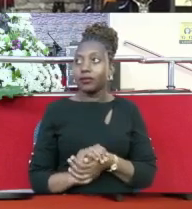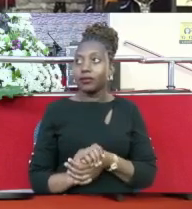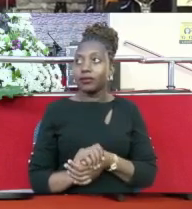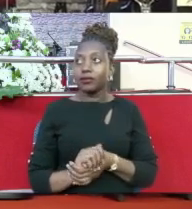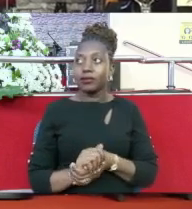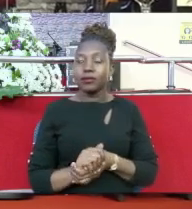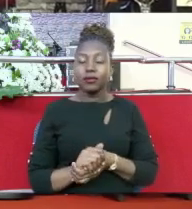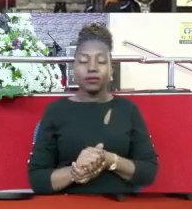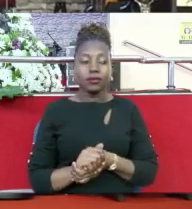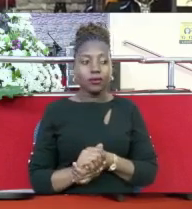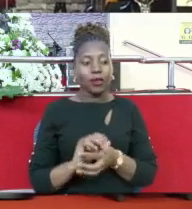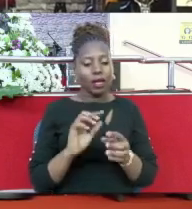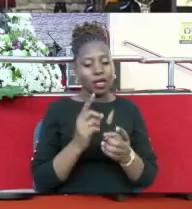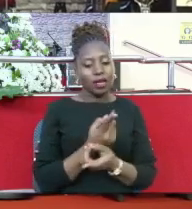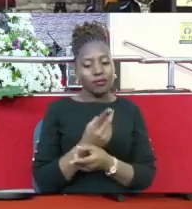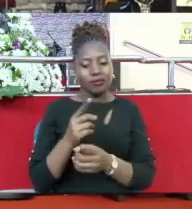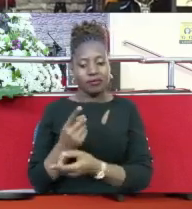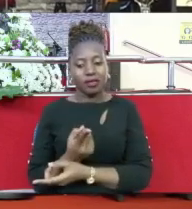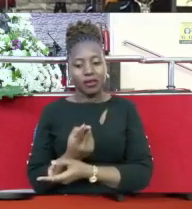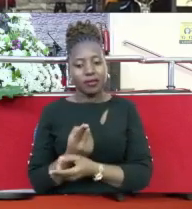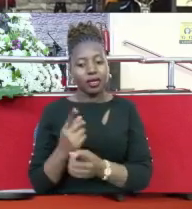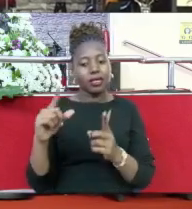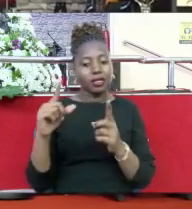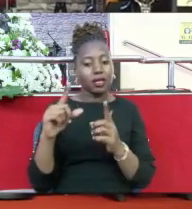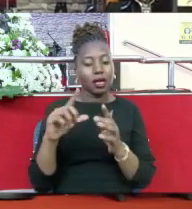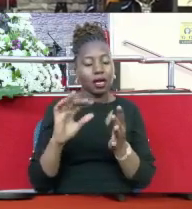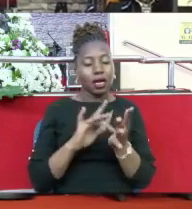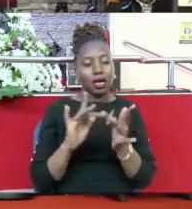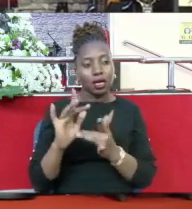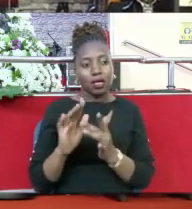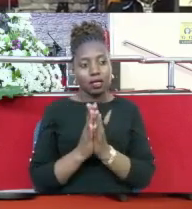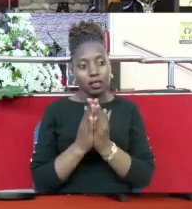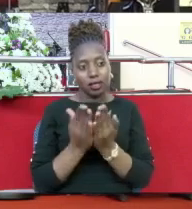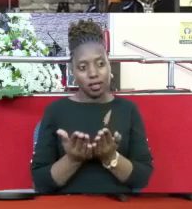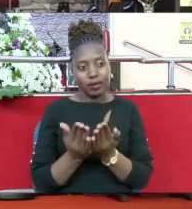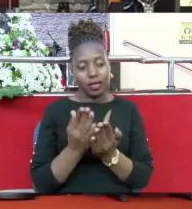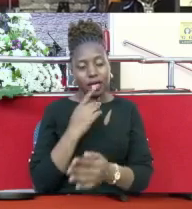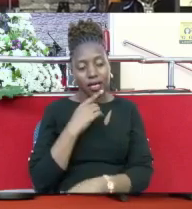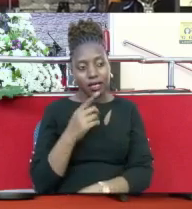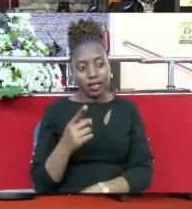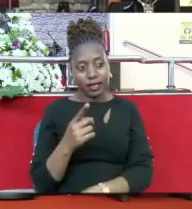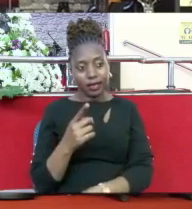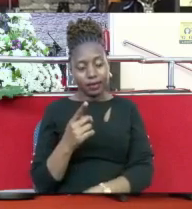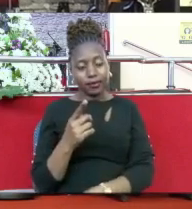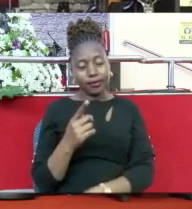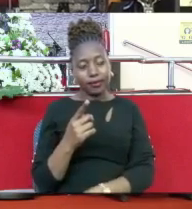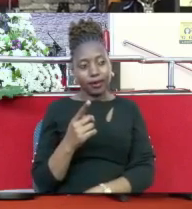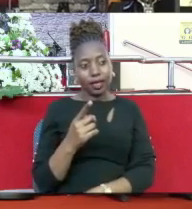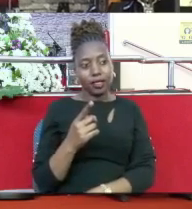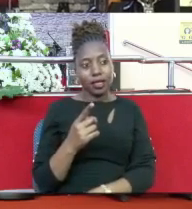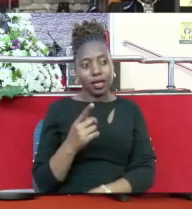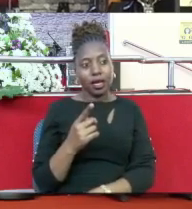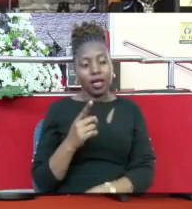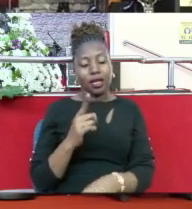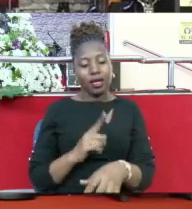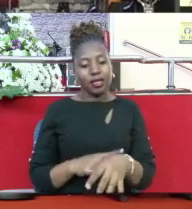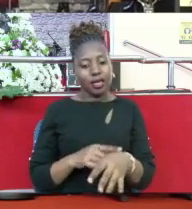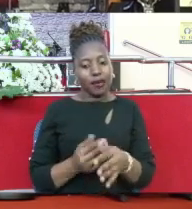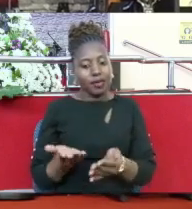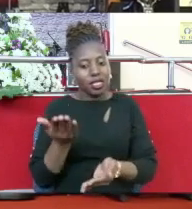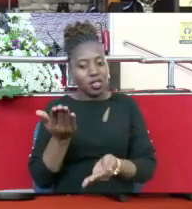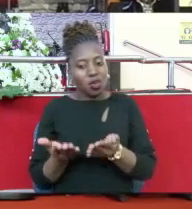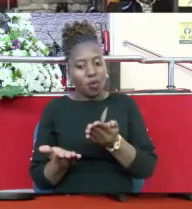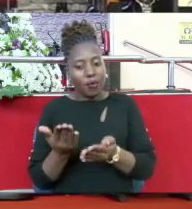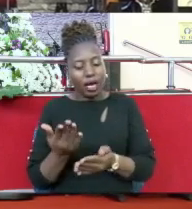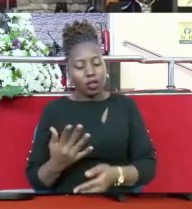In various scriptures we talk of our days on earth are compared to a vapor or a breath. They are very short.